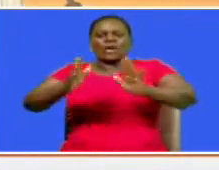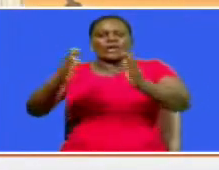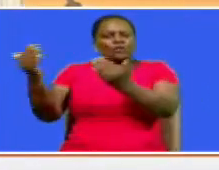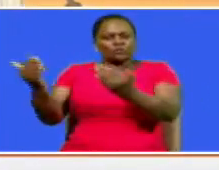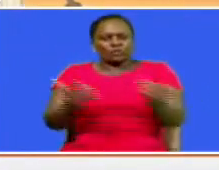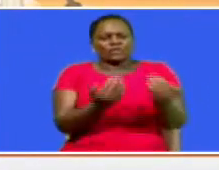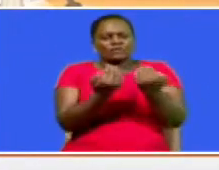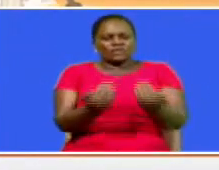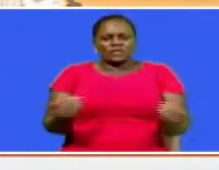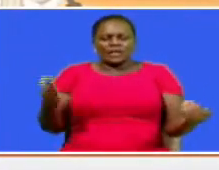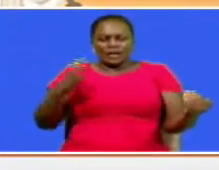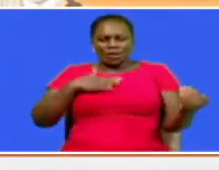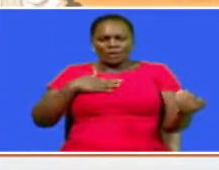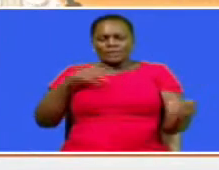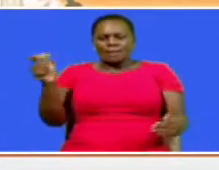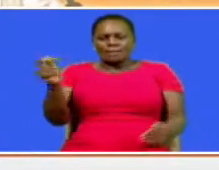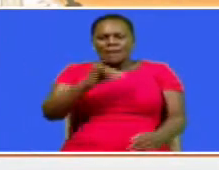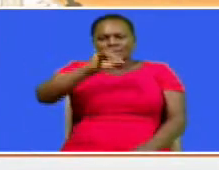our children come